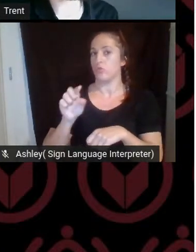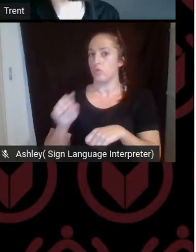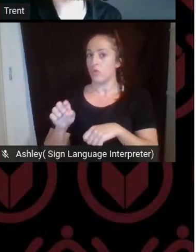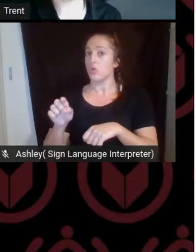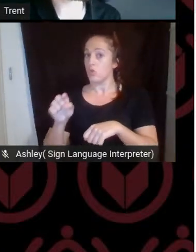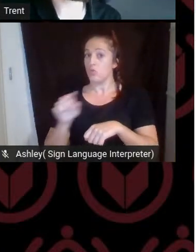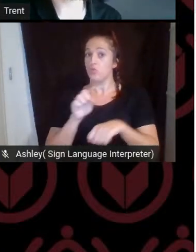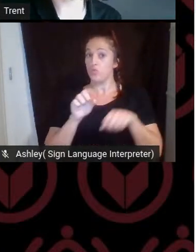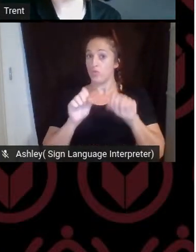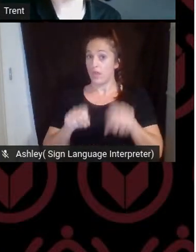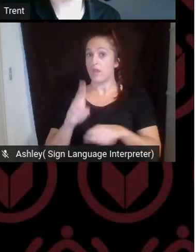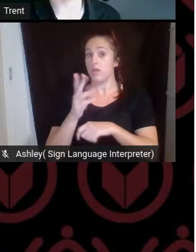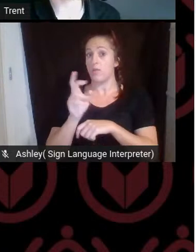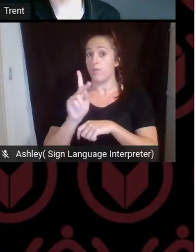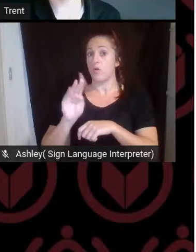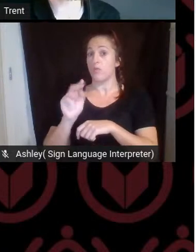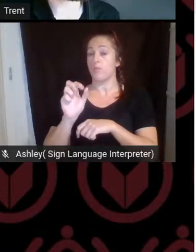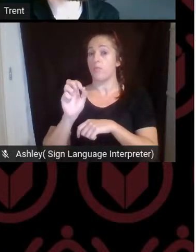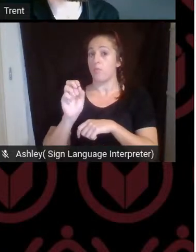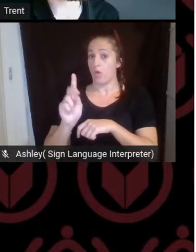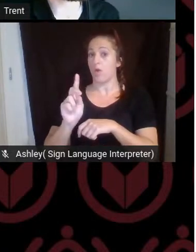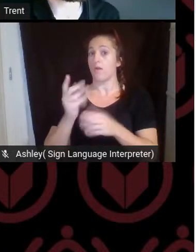know are important or that you are going to